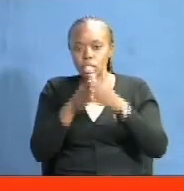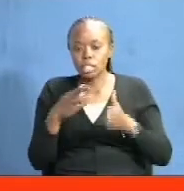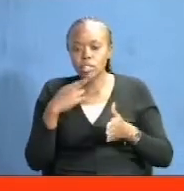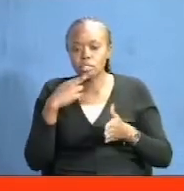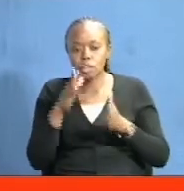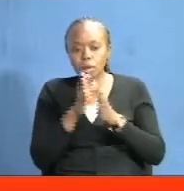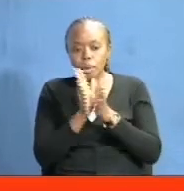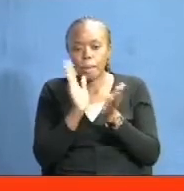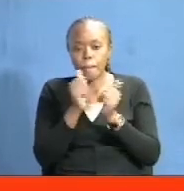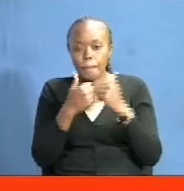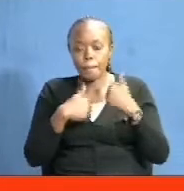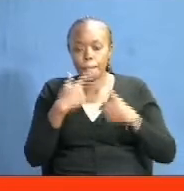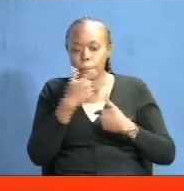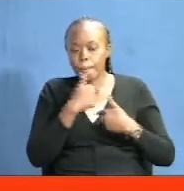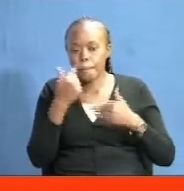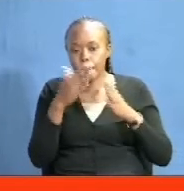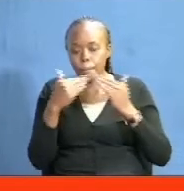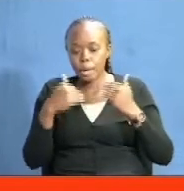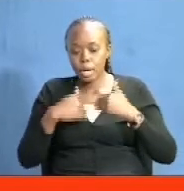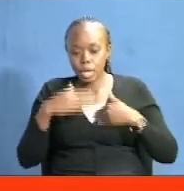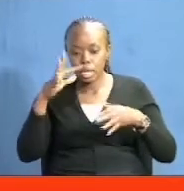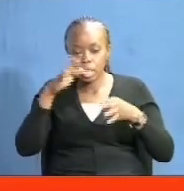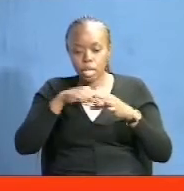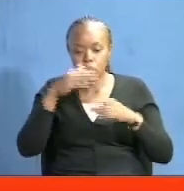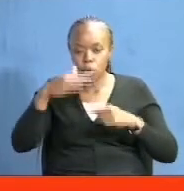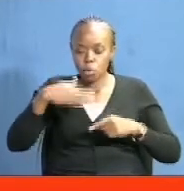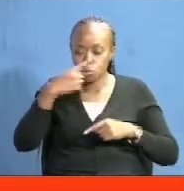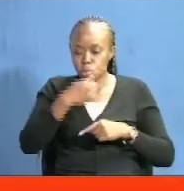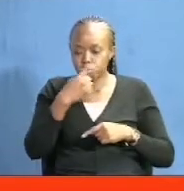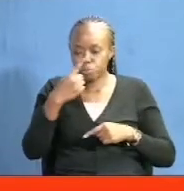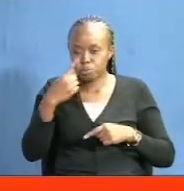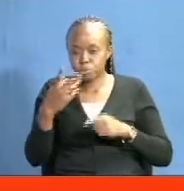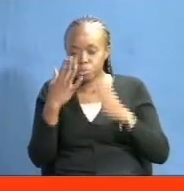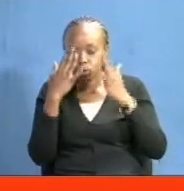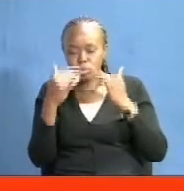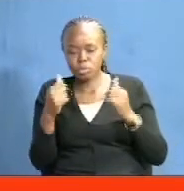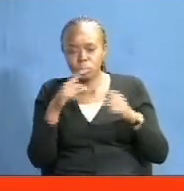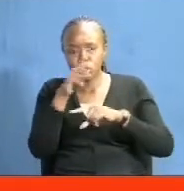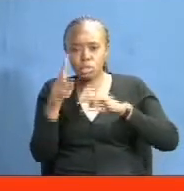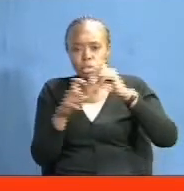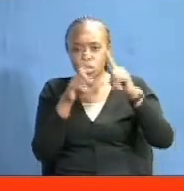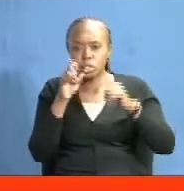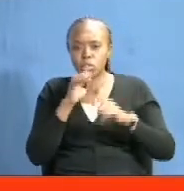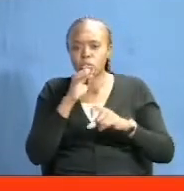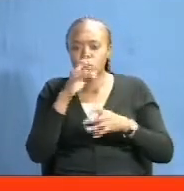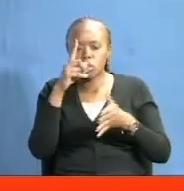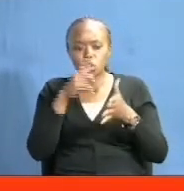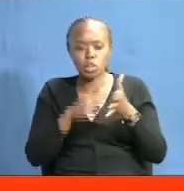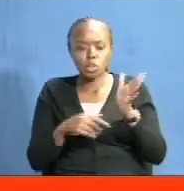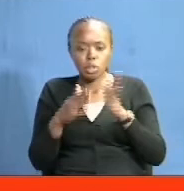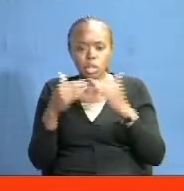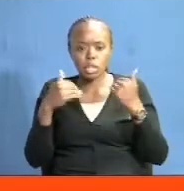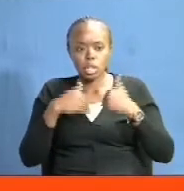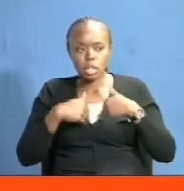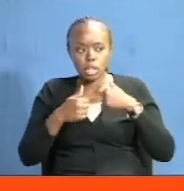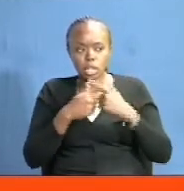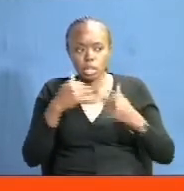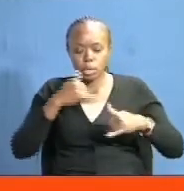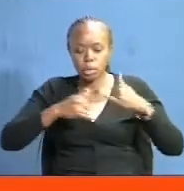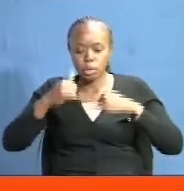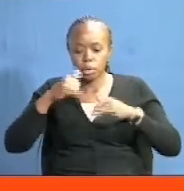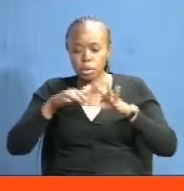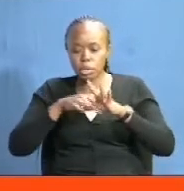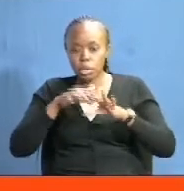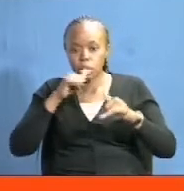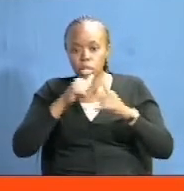attention to the youth who have the masses that count in every poll. Now, the great question is, what role does the youth in academia play in